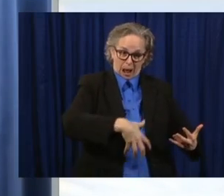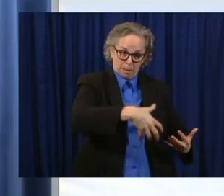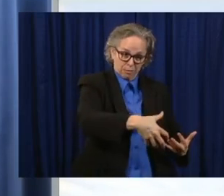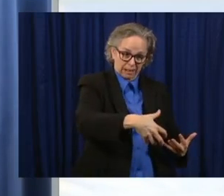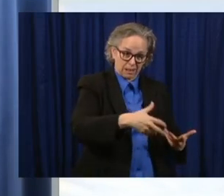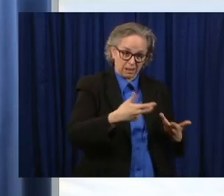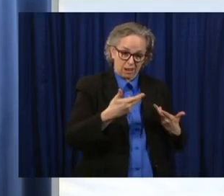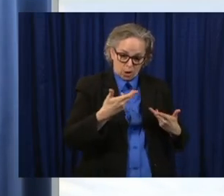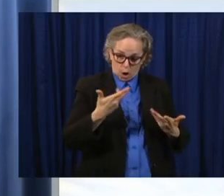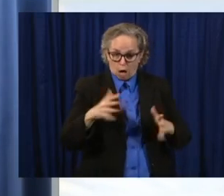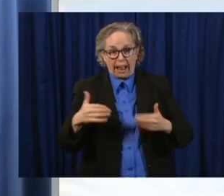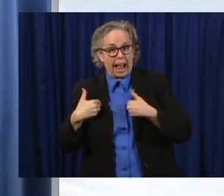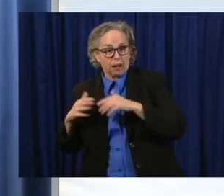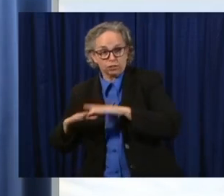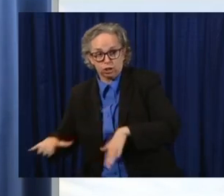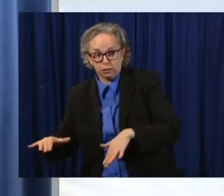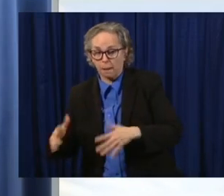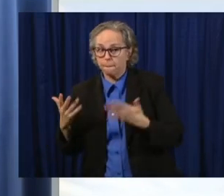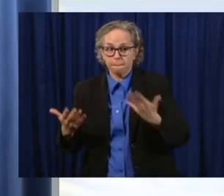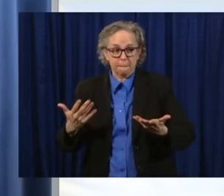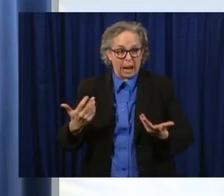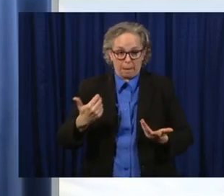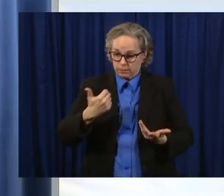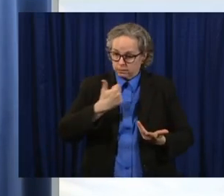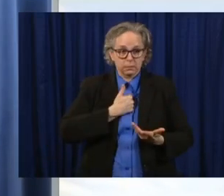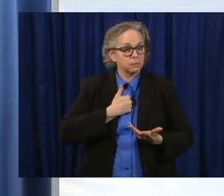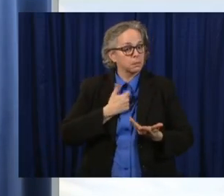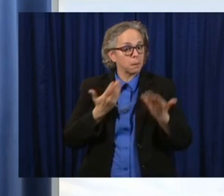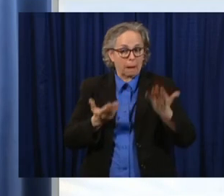for WIC. To learn more about this, it is